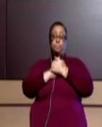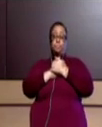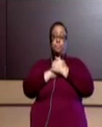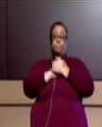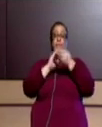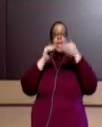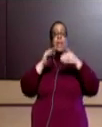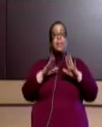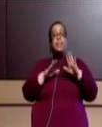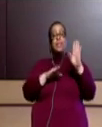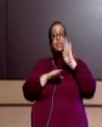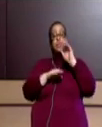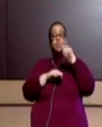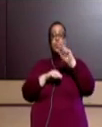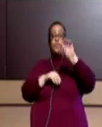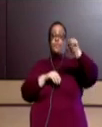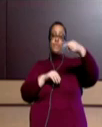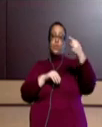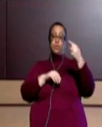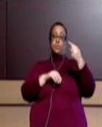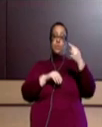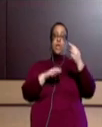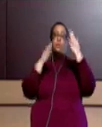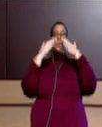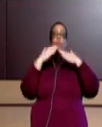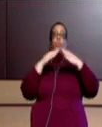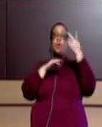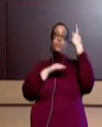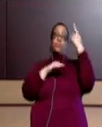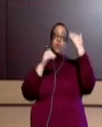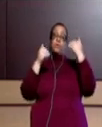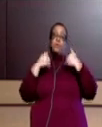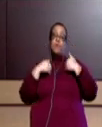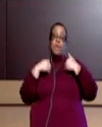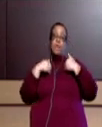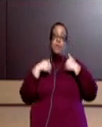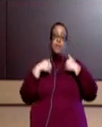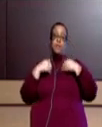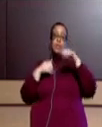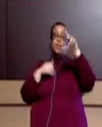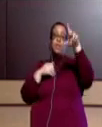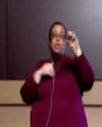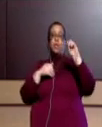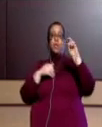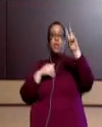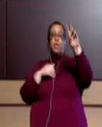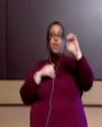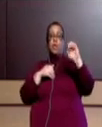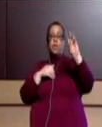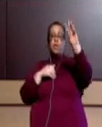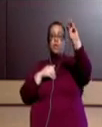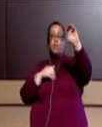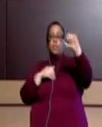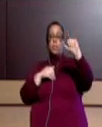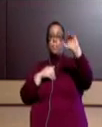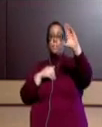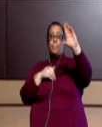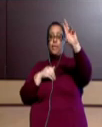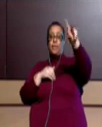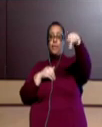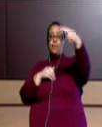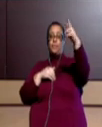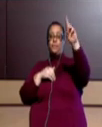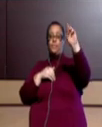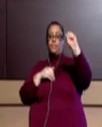Let's talk to you first. And we are grateful to have Love McPherson with us on tonight. She's going to deal with